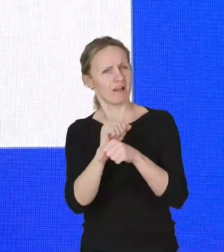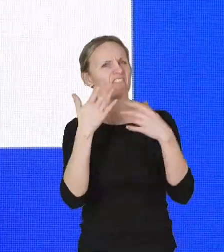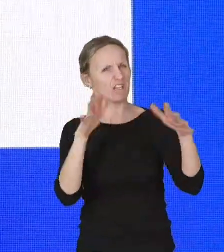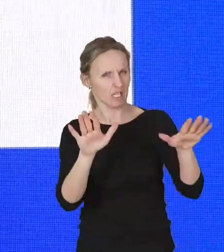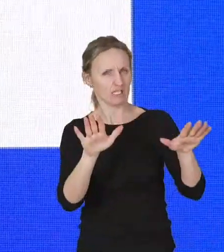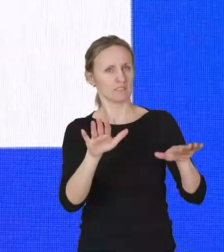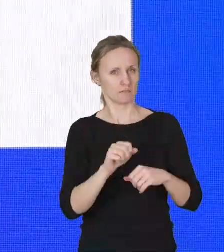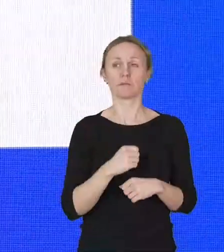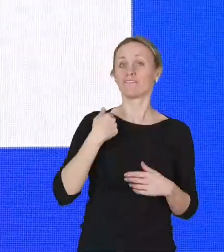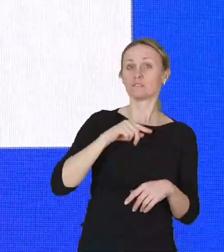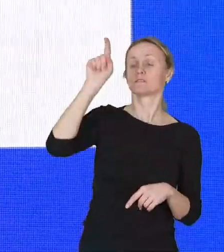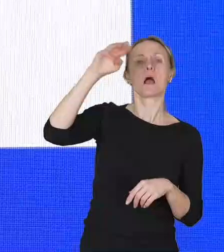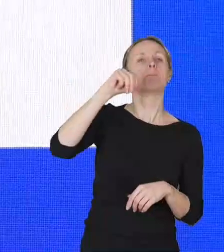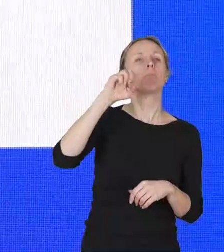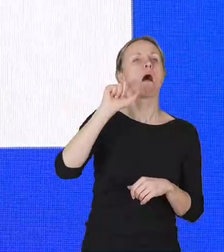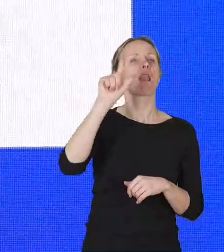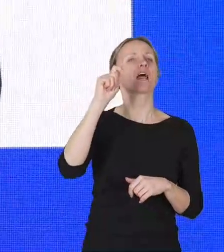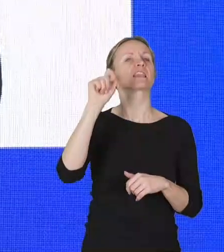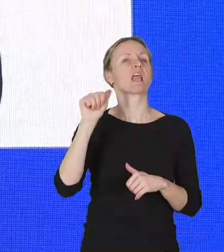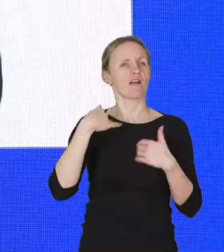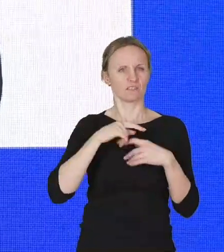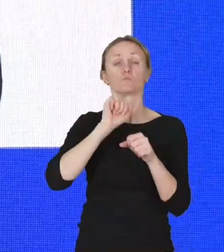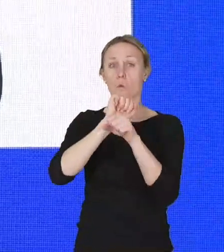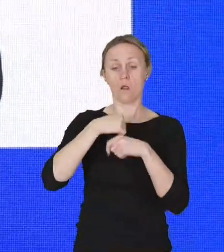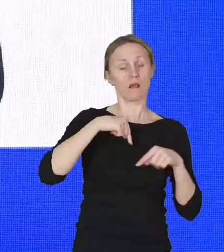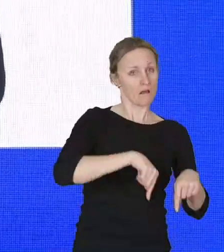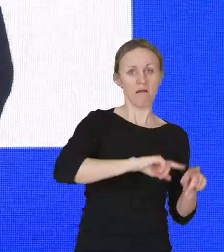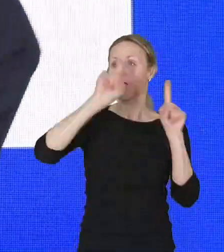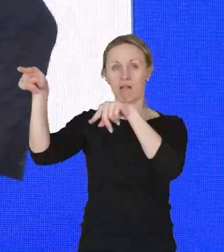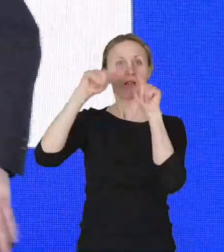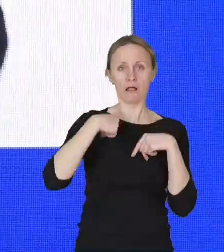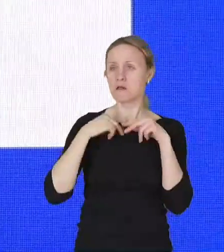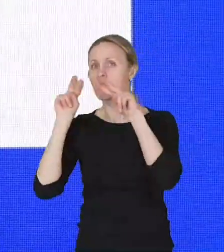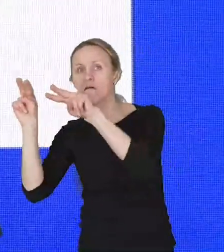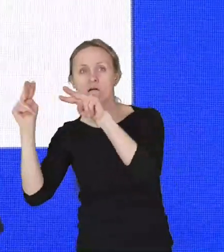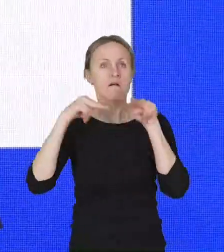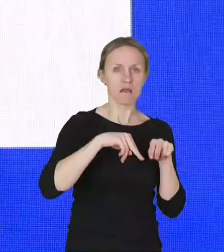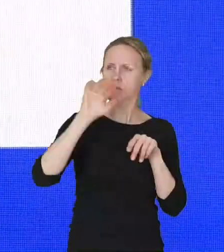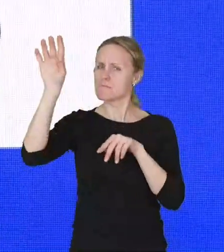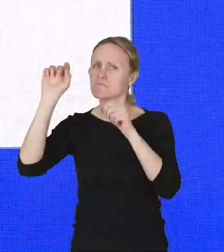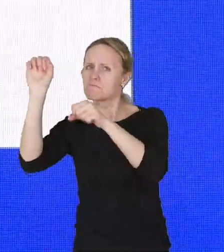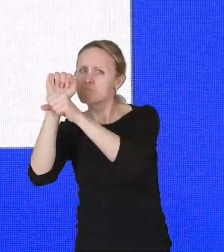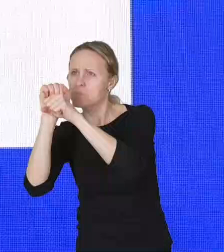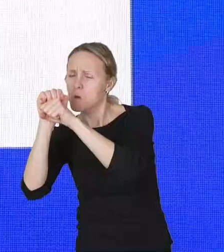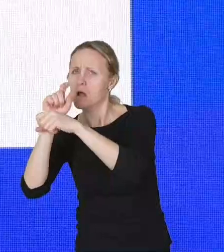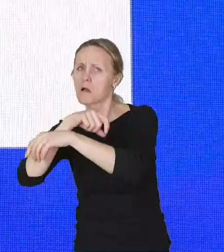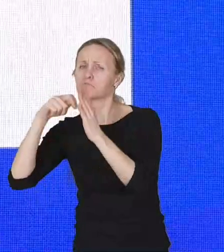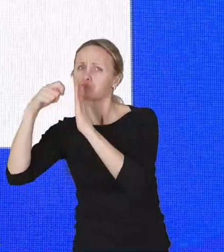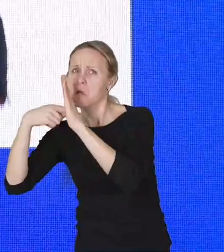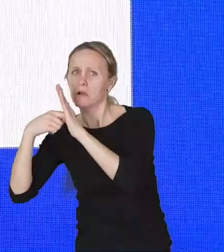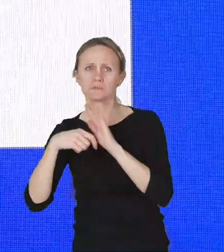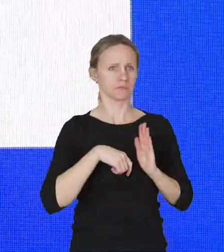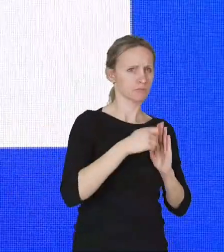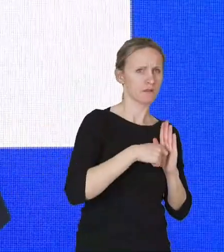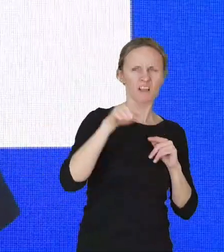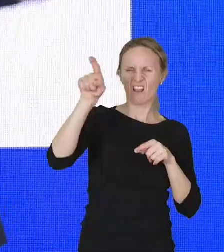projects. And if you have an innovation project and the selection, an enterprise promising comes and say, I have a